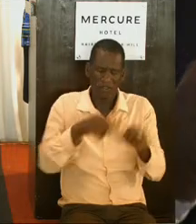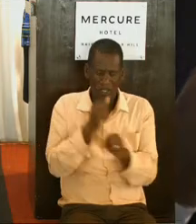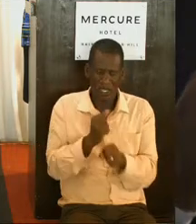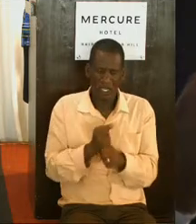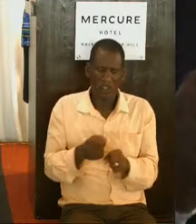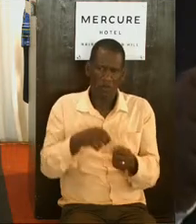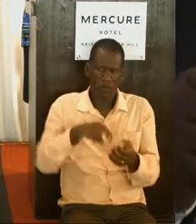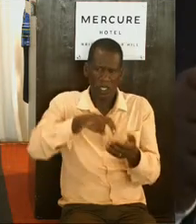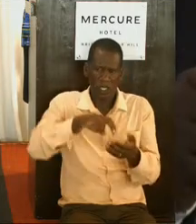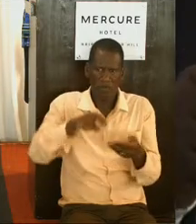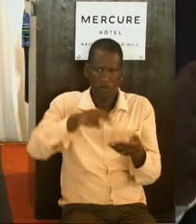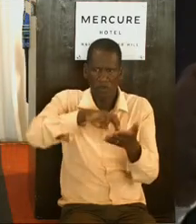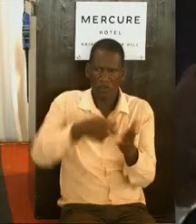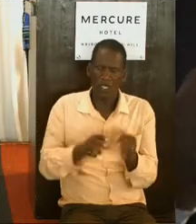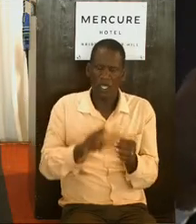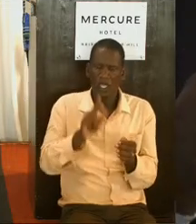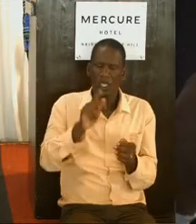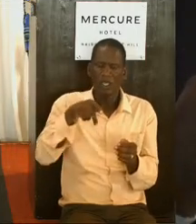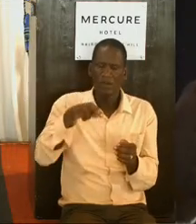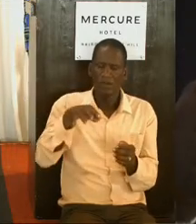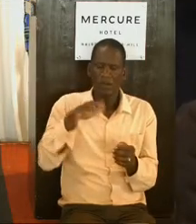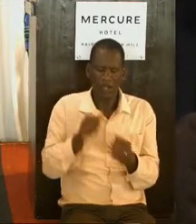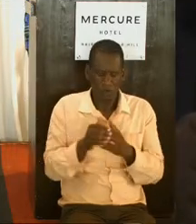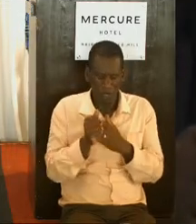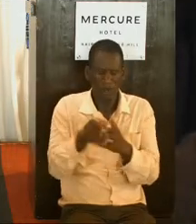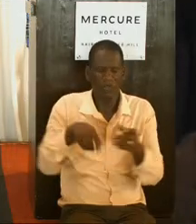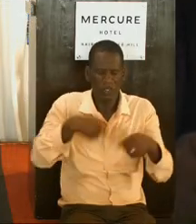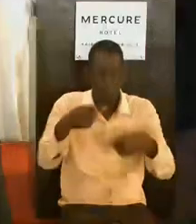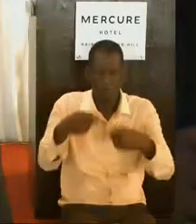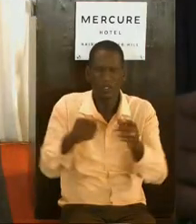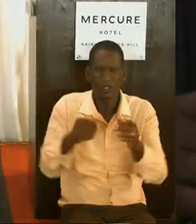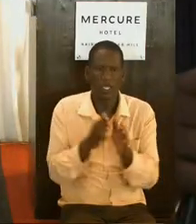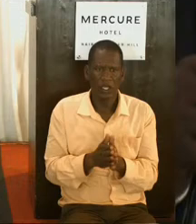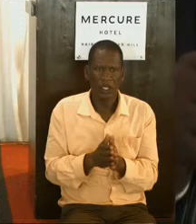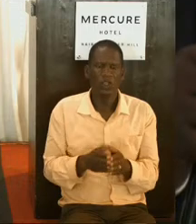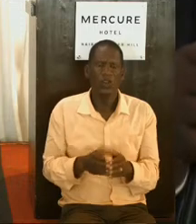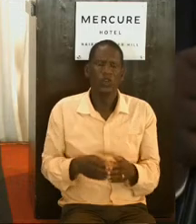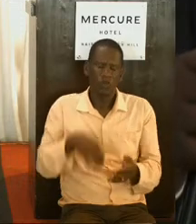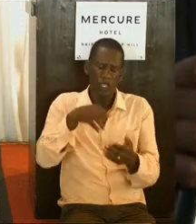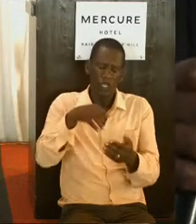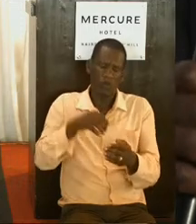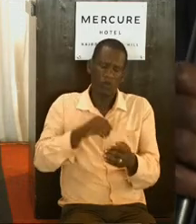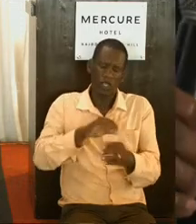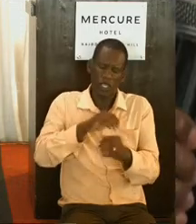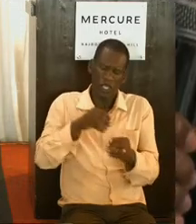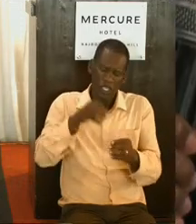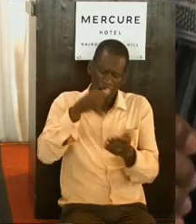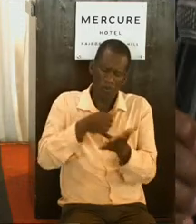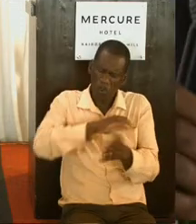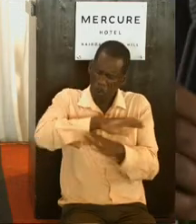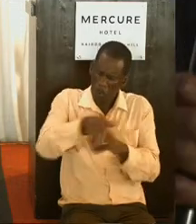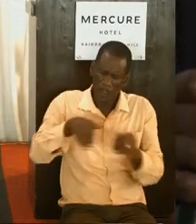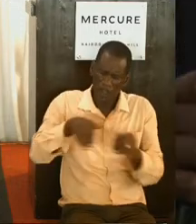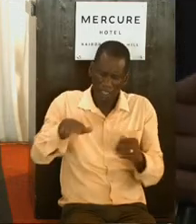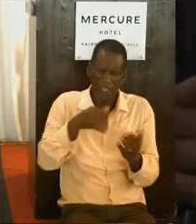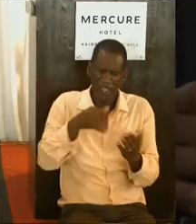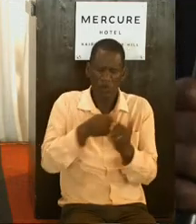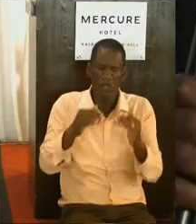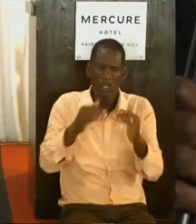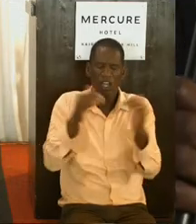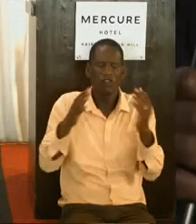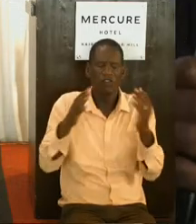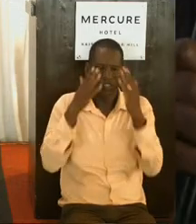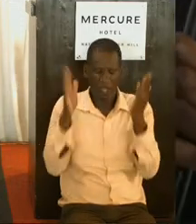we contracted kipra to spearhead this process and we covered all aspects including levels of